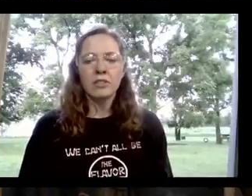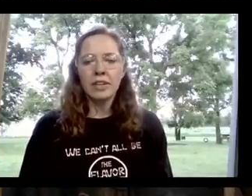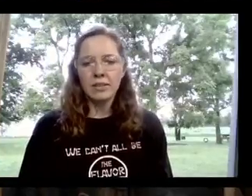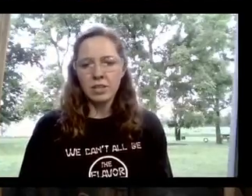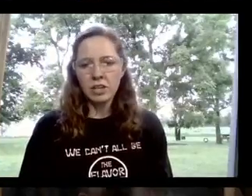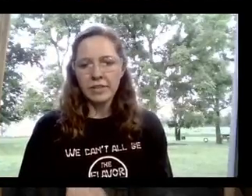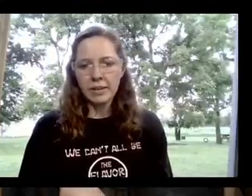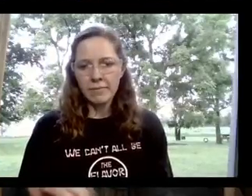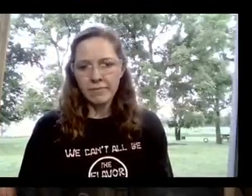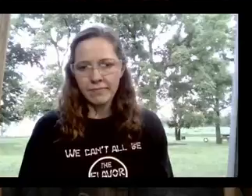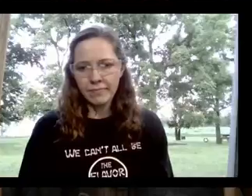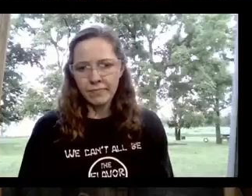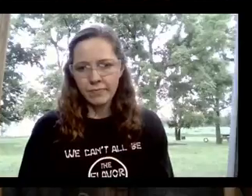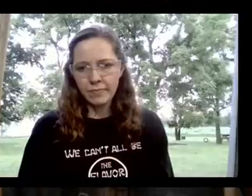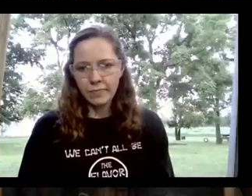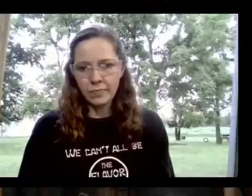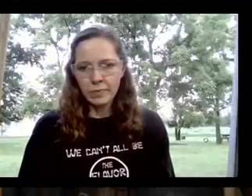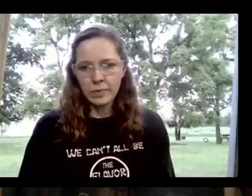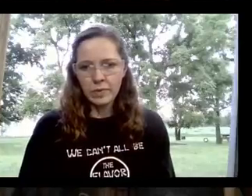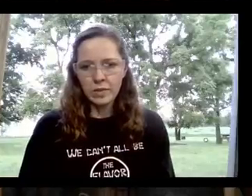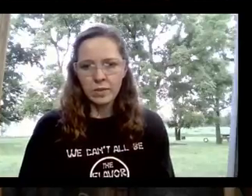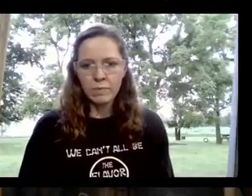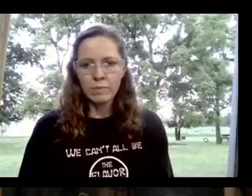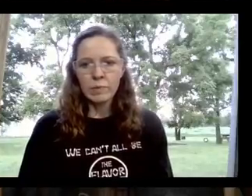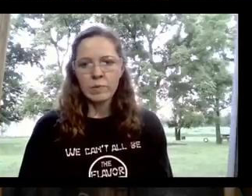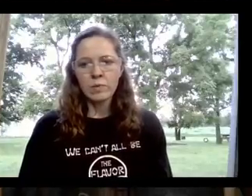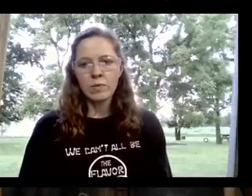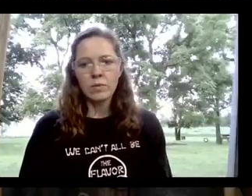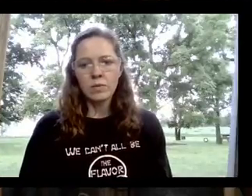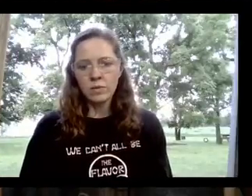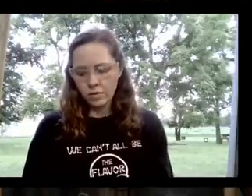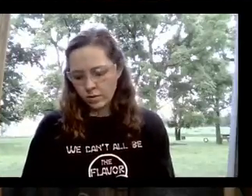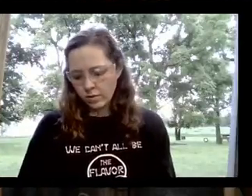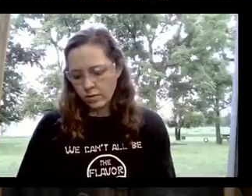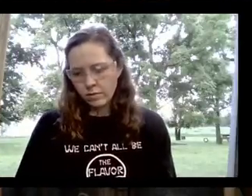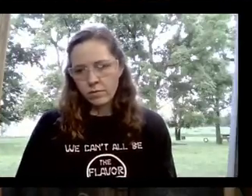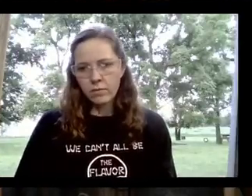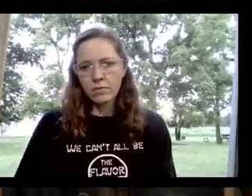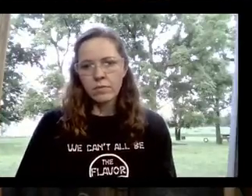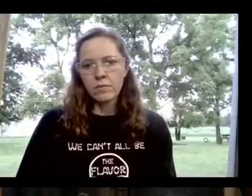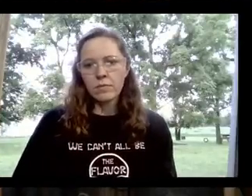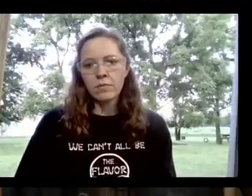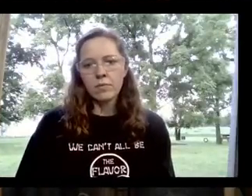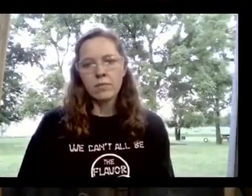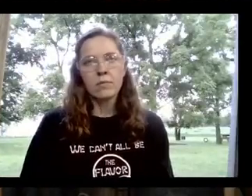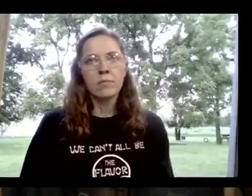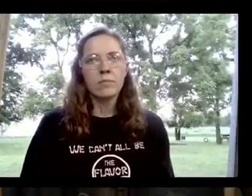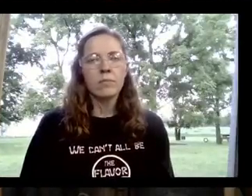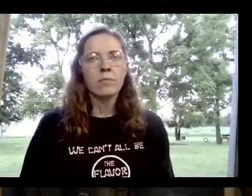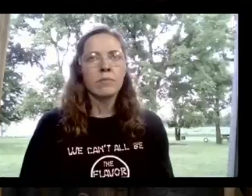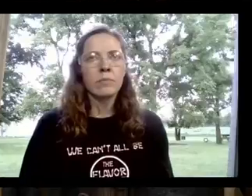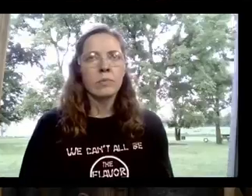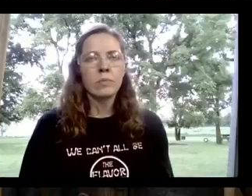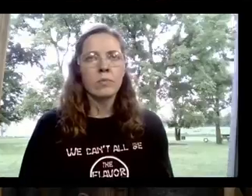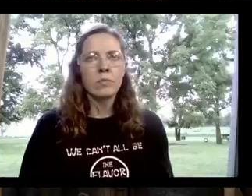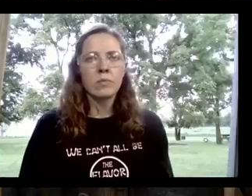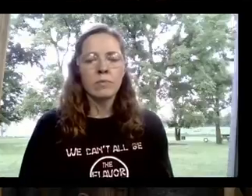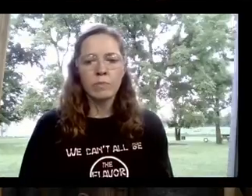to dilute it? No, you don't dilute the muriatic acid. In fact, it doesn't like water very well at all.